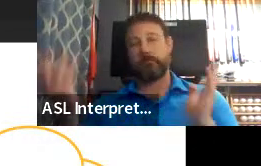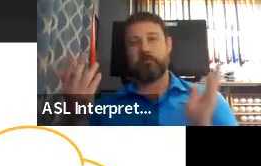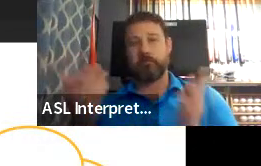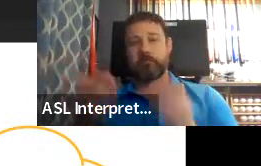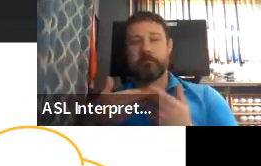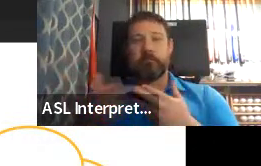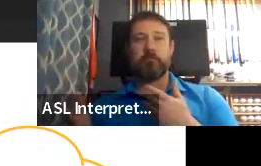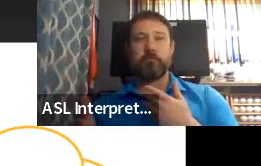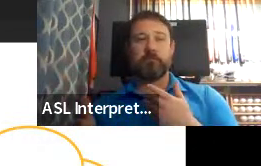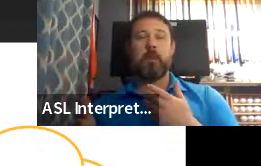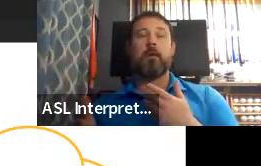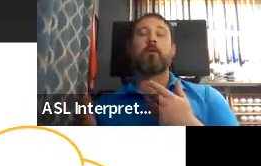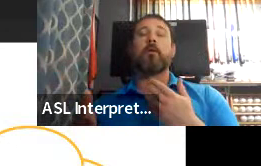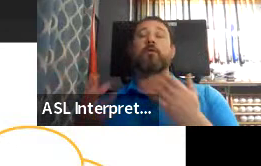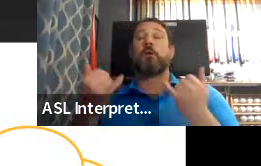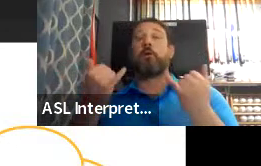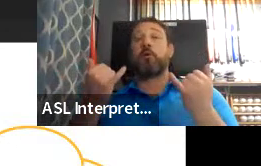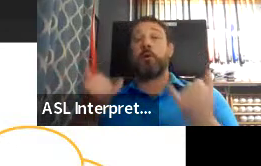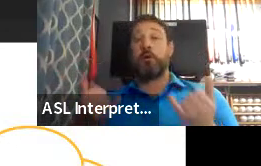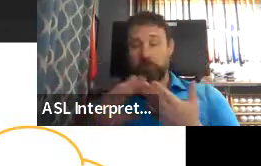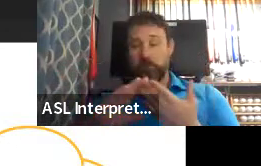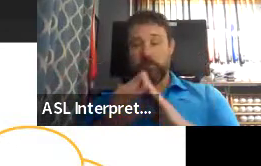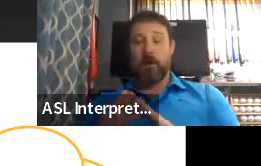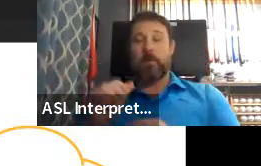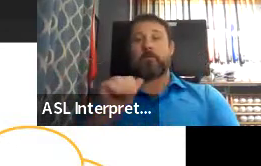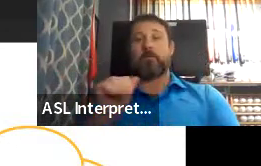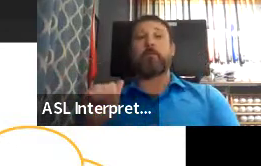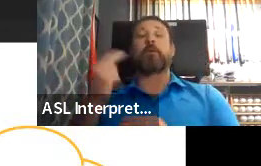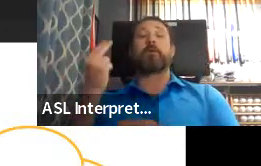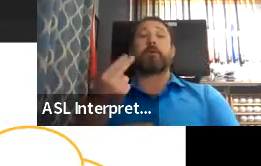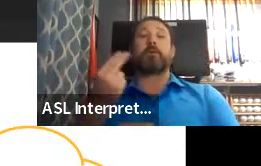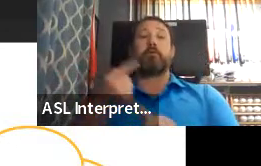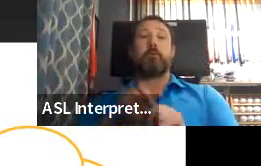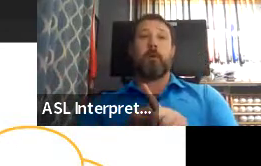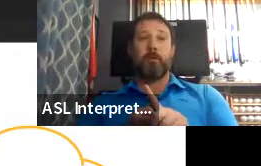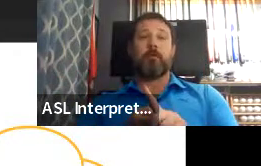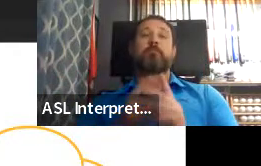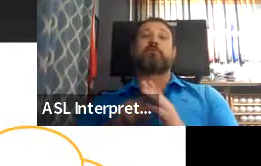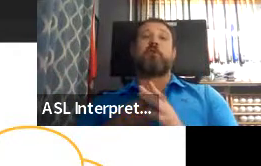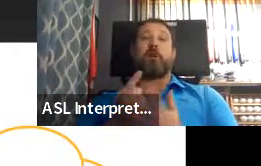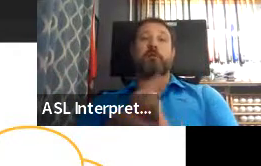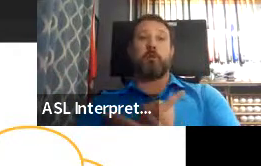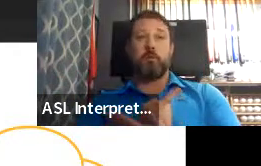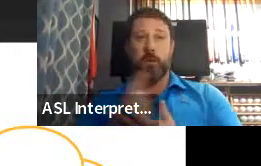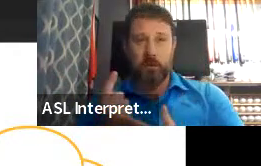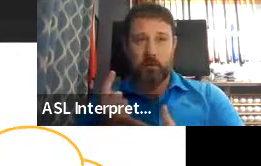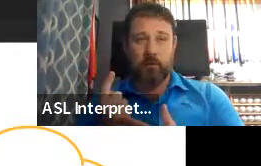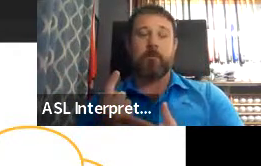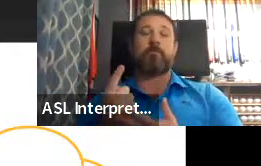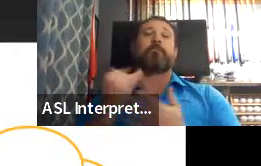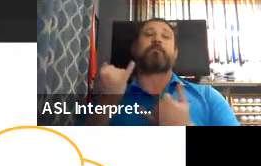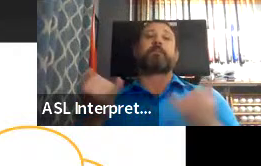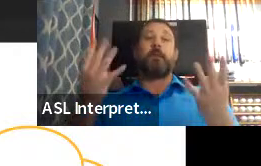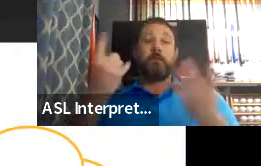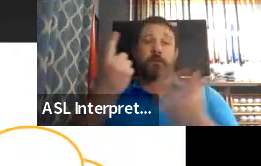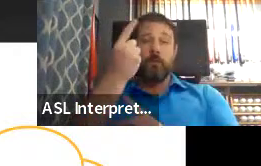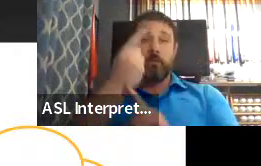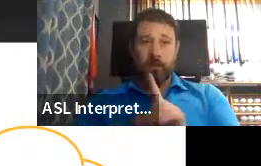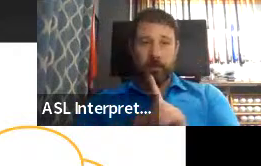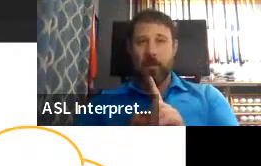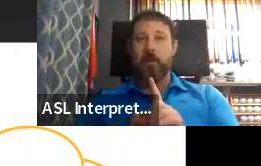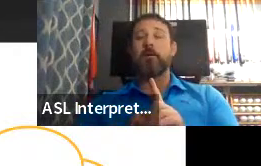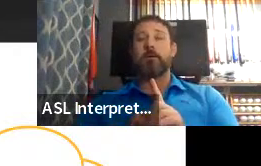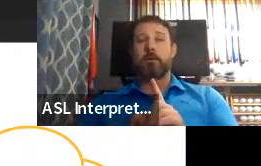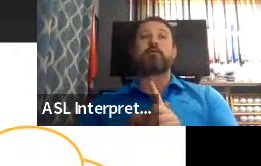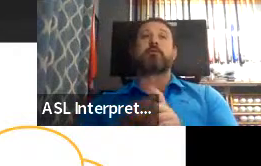So today, what's become African American History Month started as a week. We want to celebrate all of those people that have contributed to the